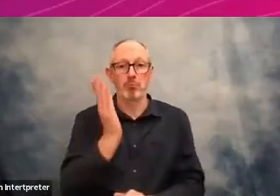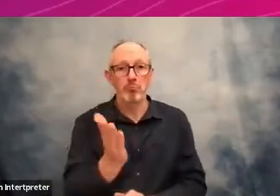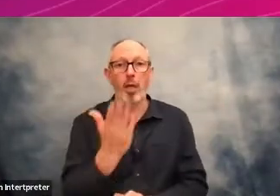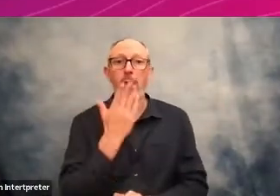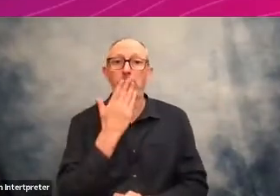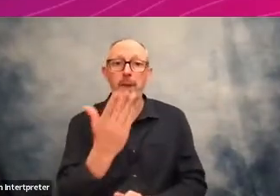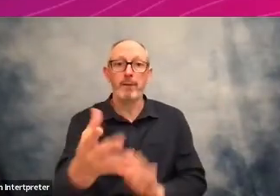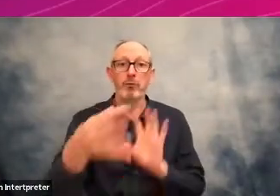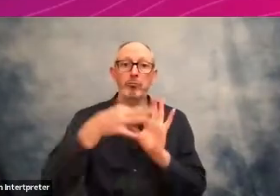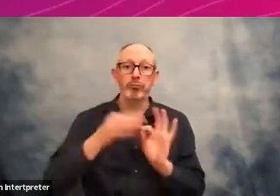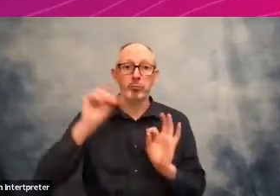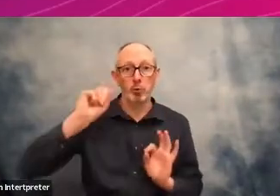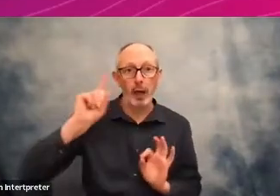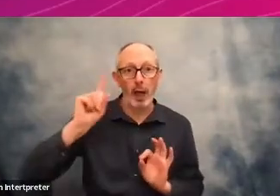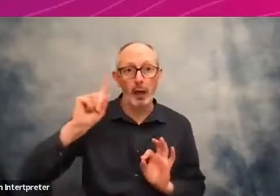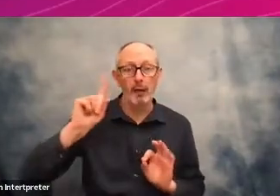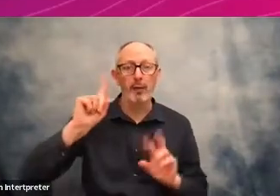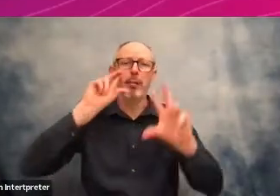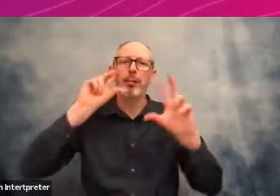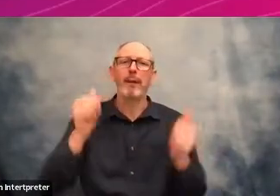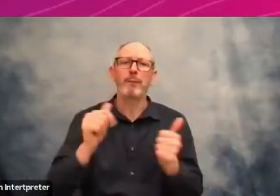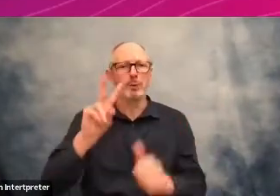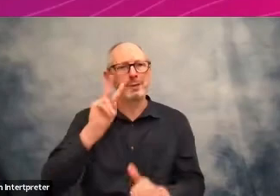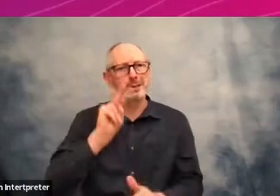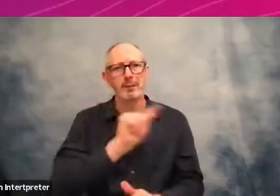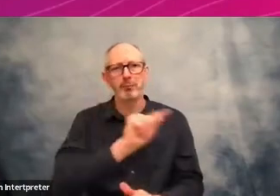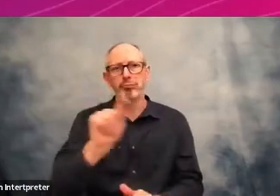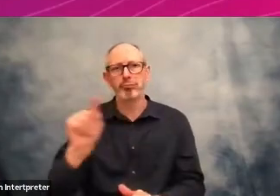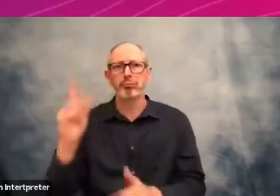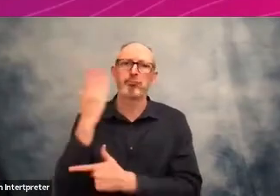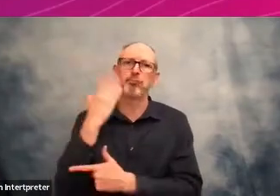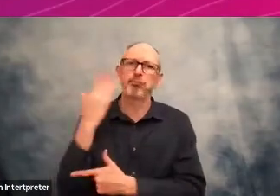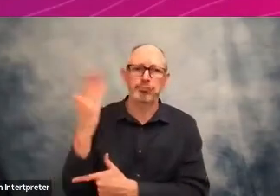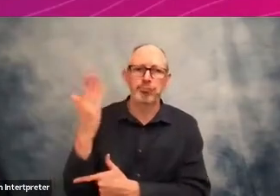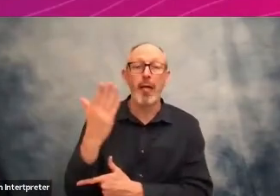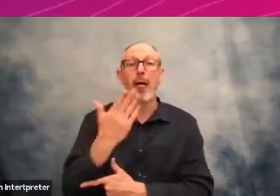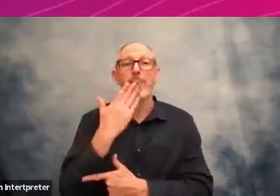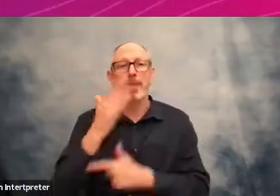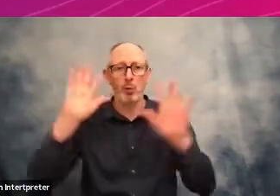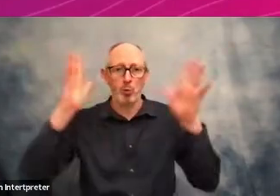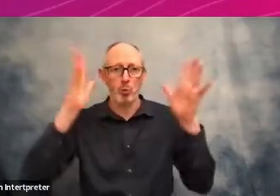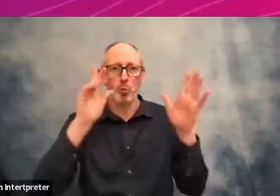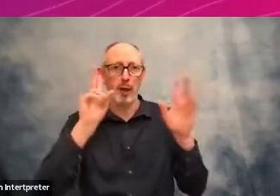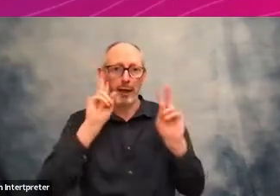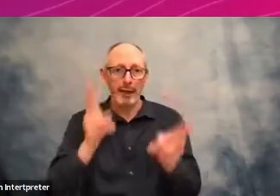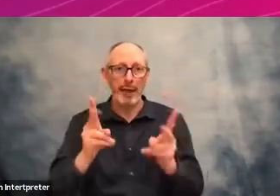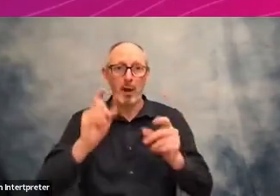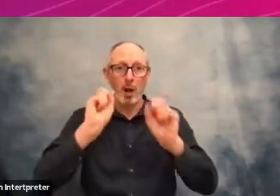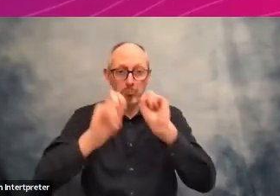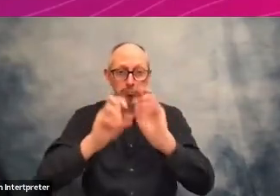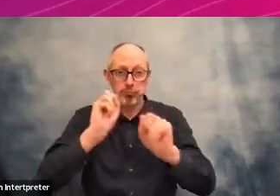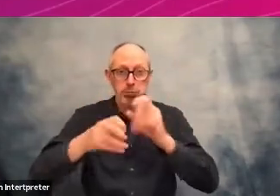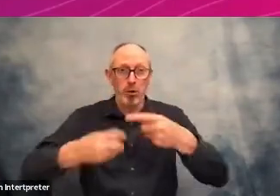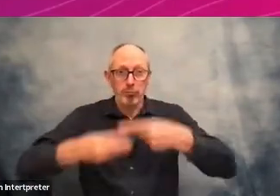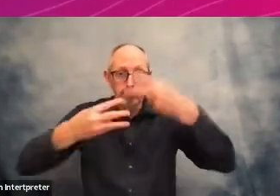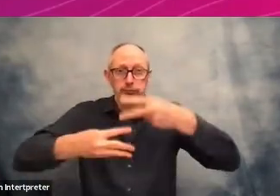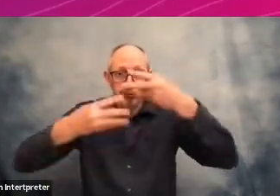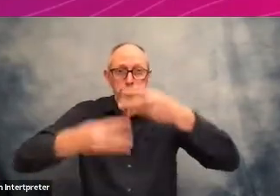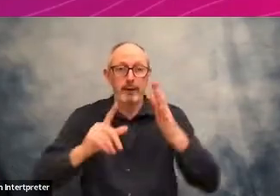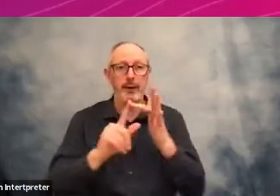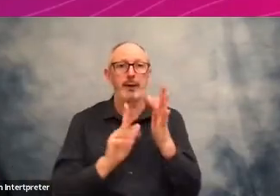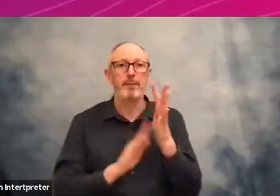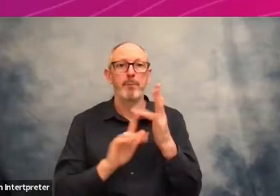today. Loved seeing all of these founders. Please thank them again. Go wild with your emojis. Go